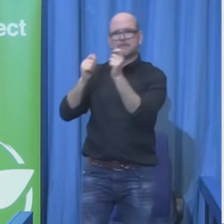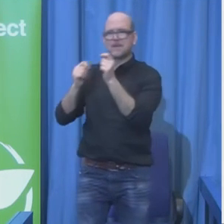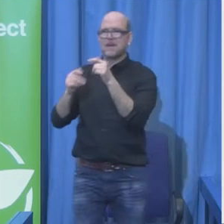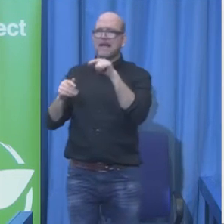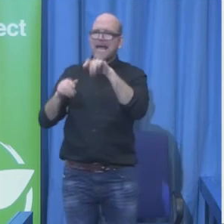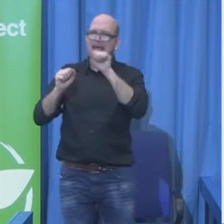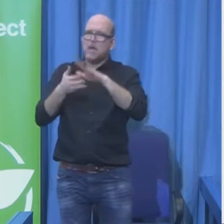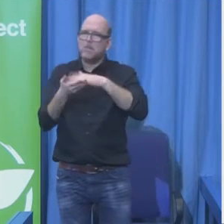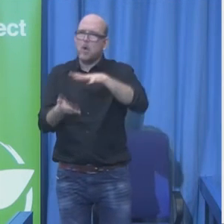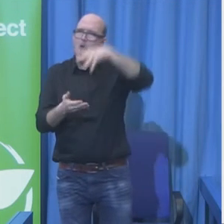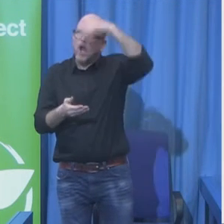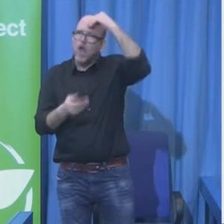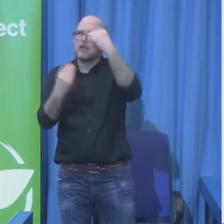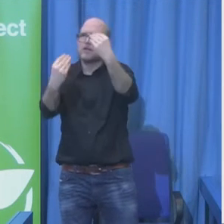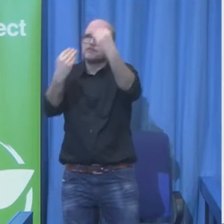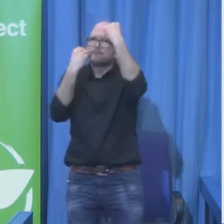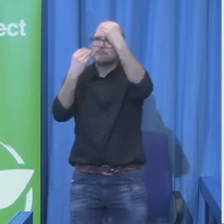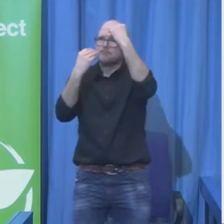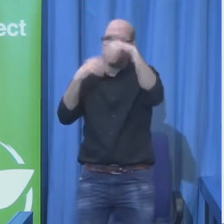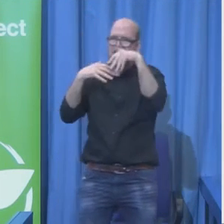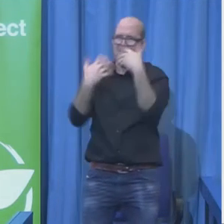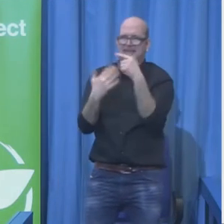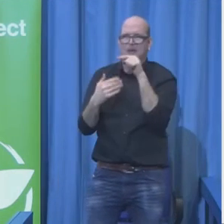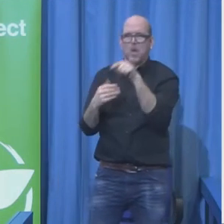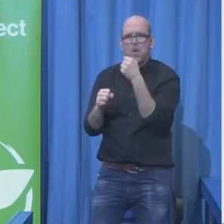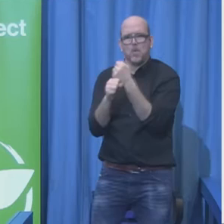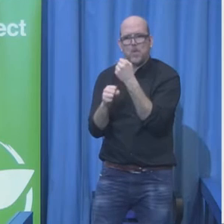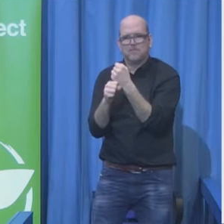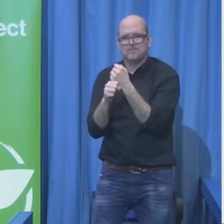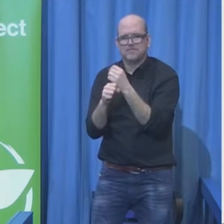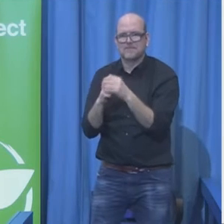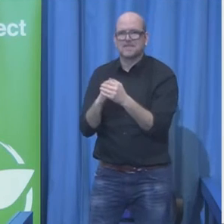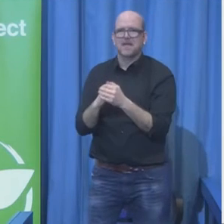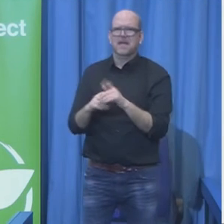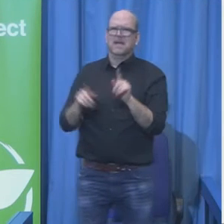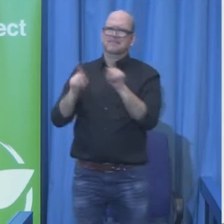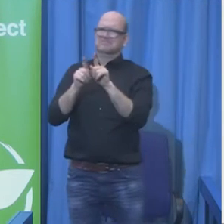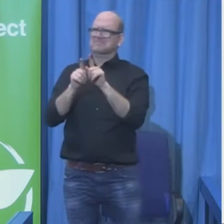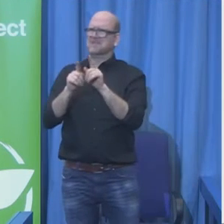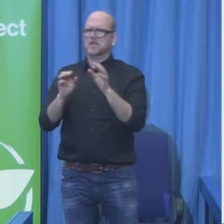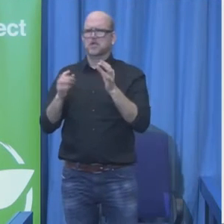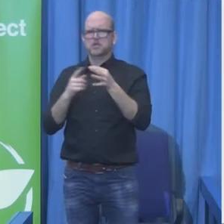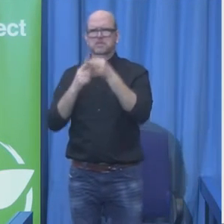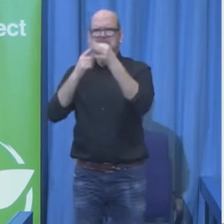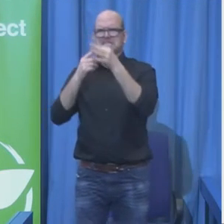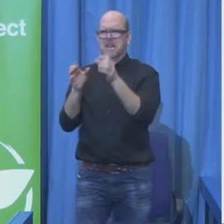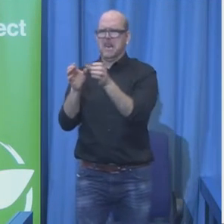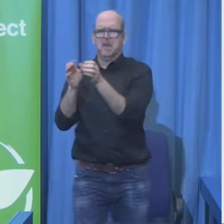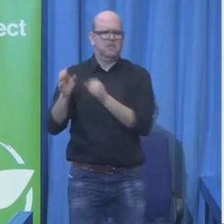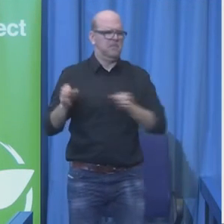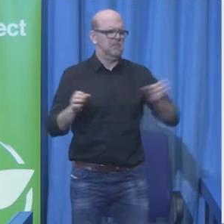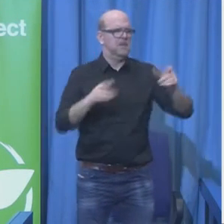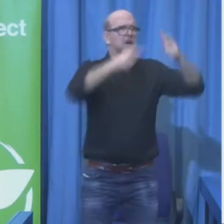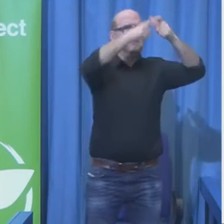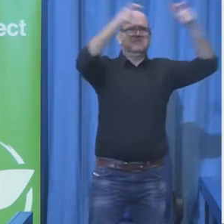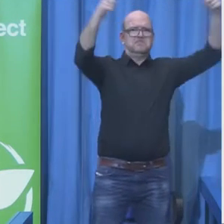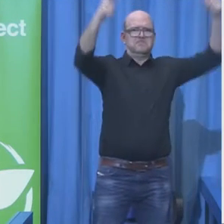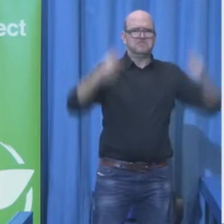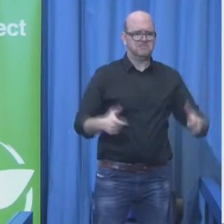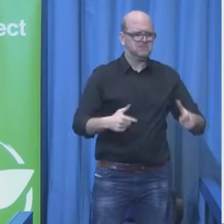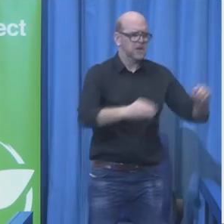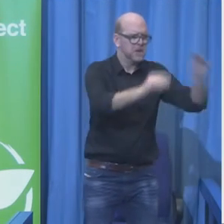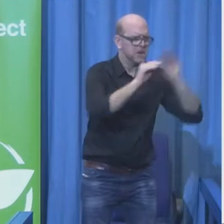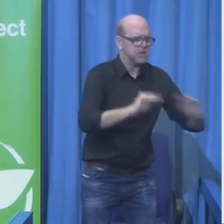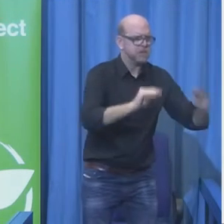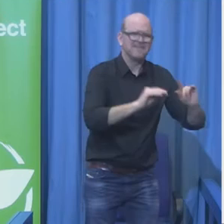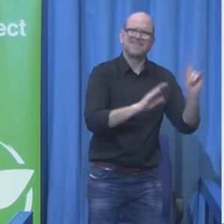place and access, possible to access for people, but for community level it will be